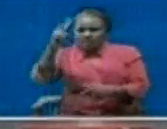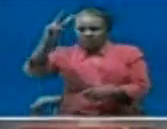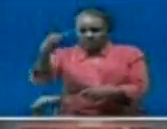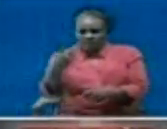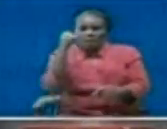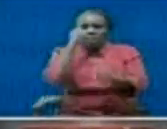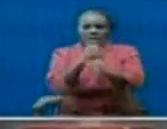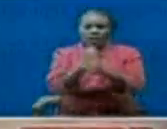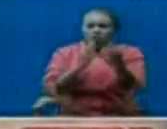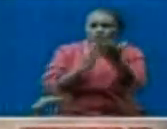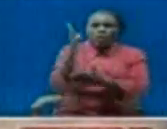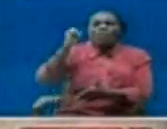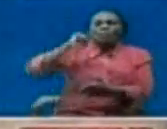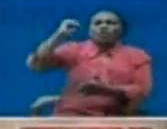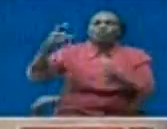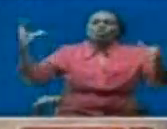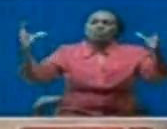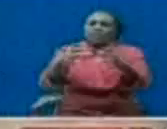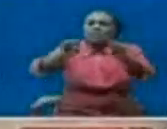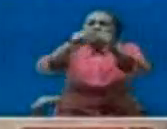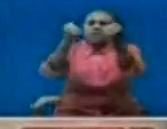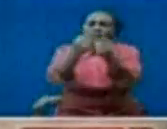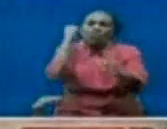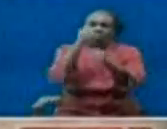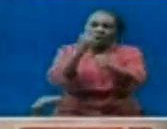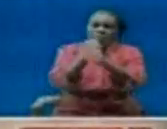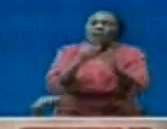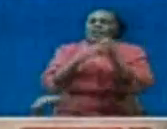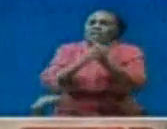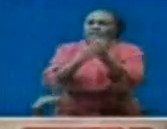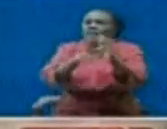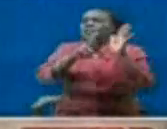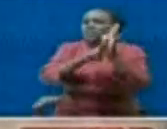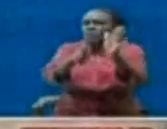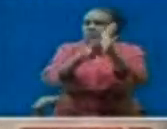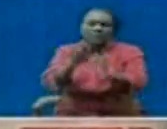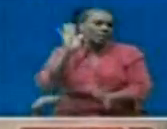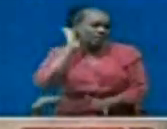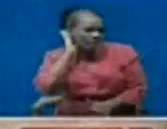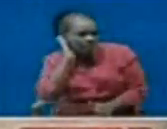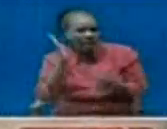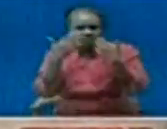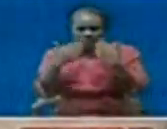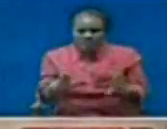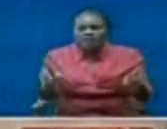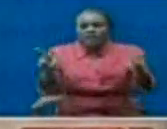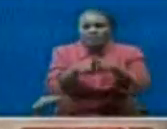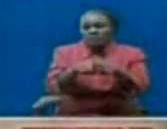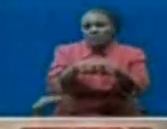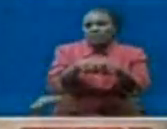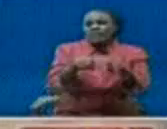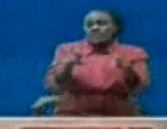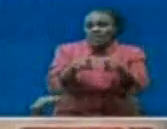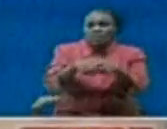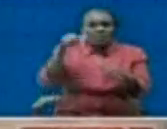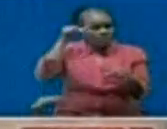Let us make sure we have political parties and systems that work, leaders who actually represent people are listened to and are at the table. That's one part of it. But let